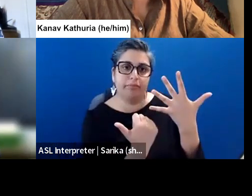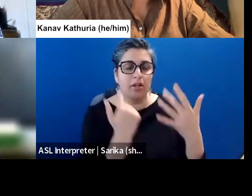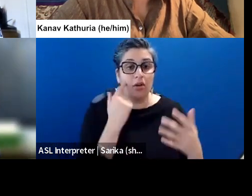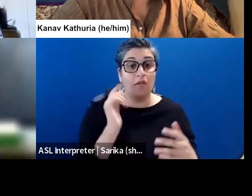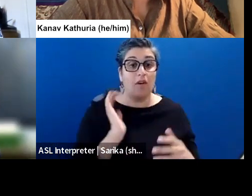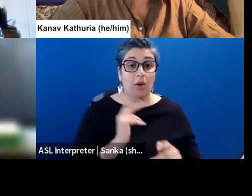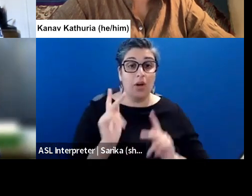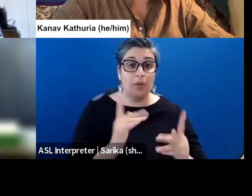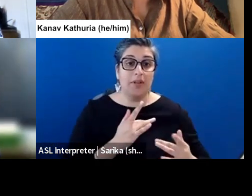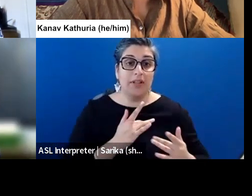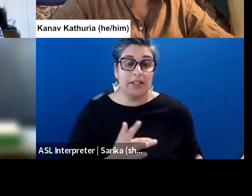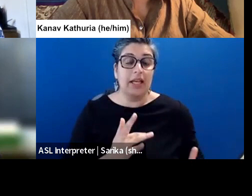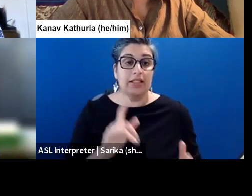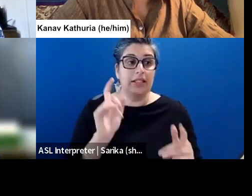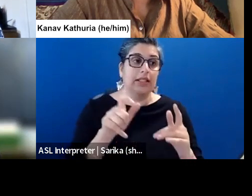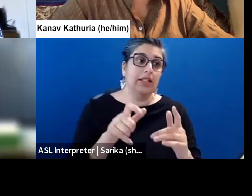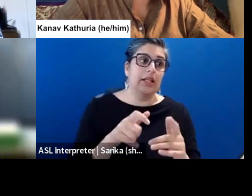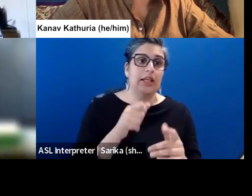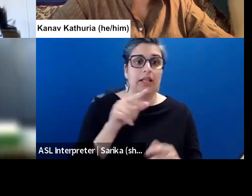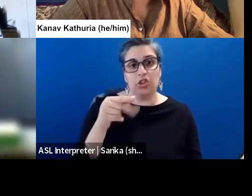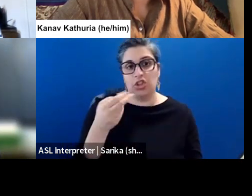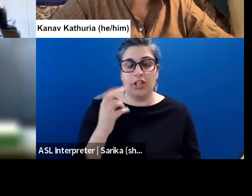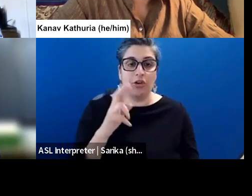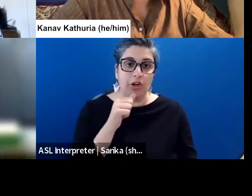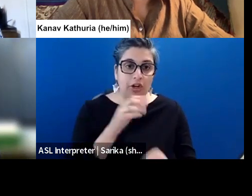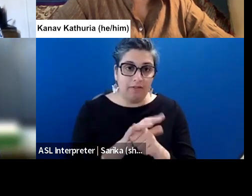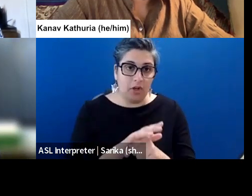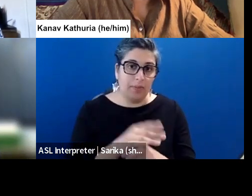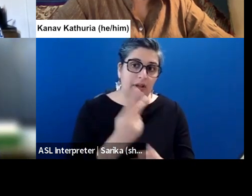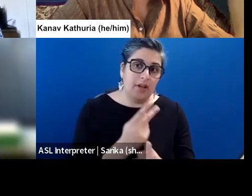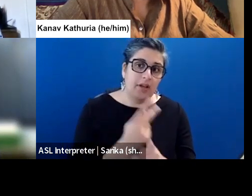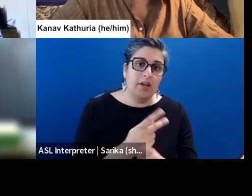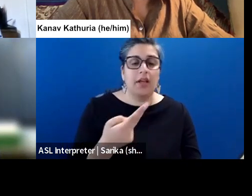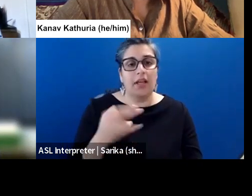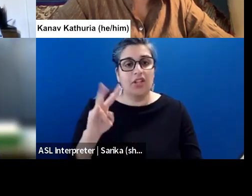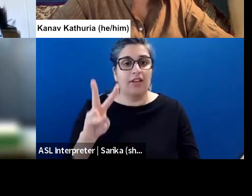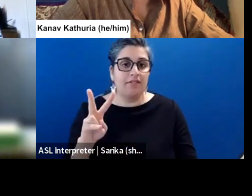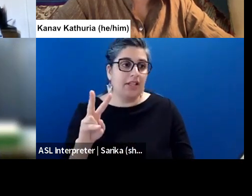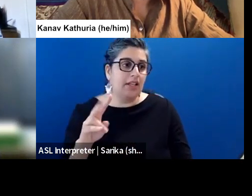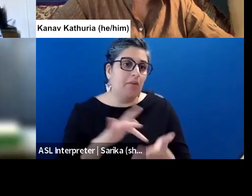need access to gender affirming care, many of us also need HIV meds, many of us also need psych meds.